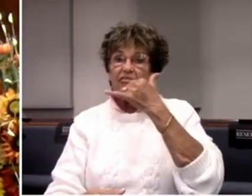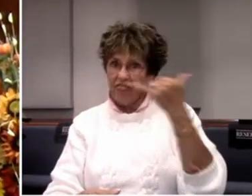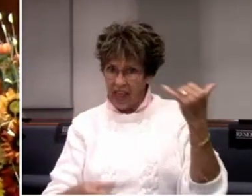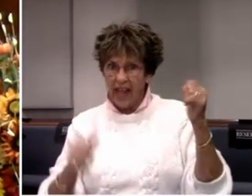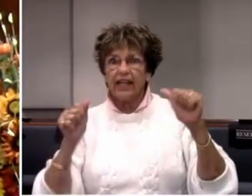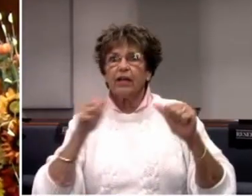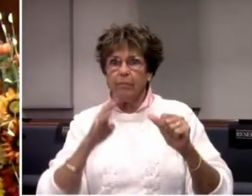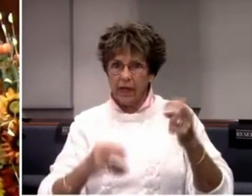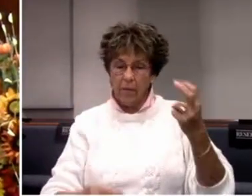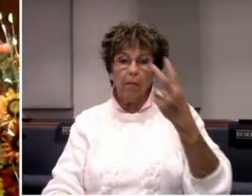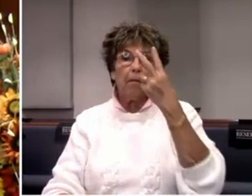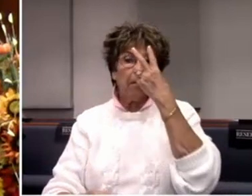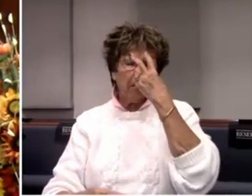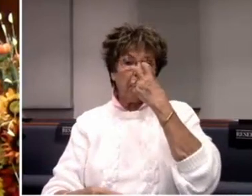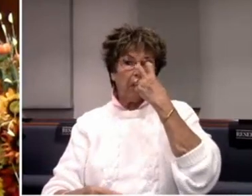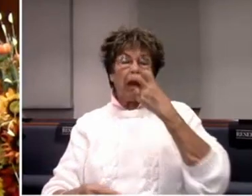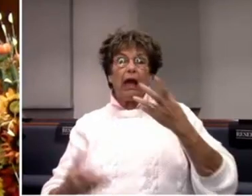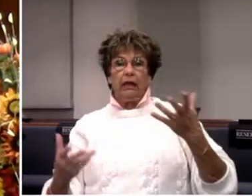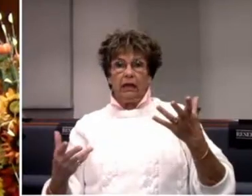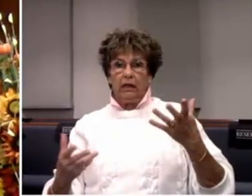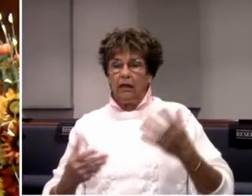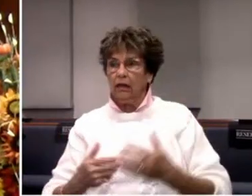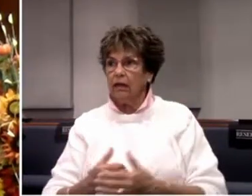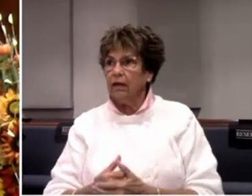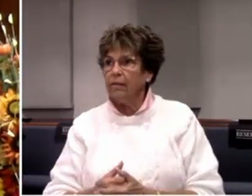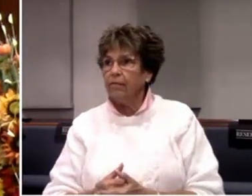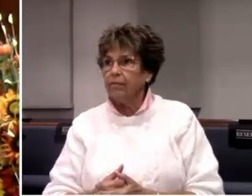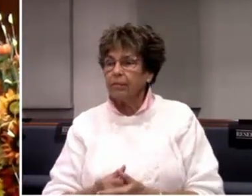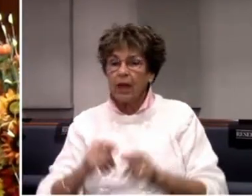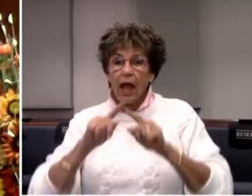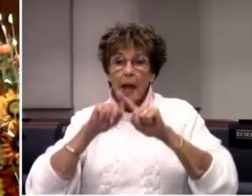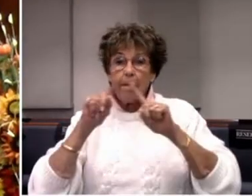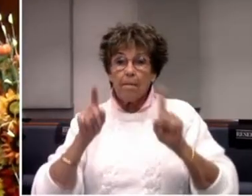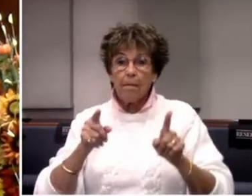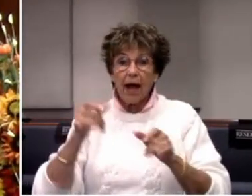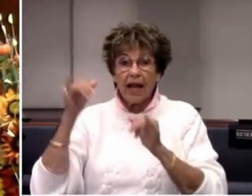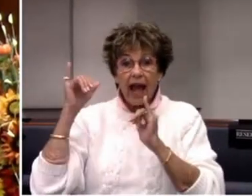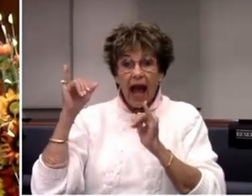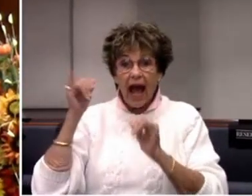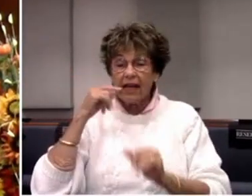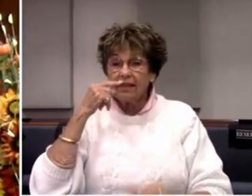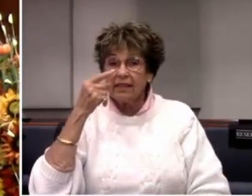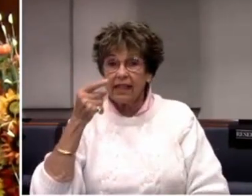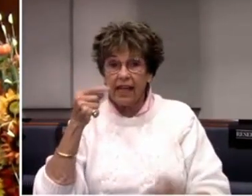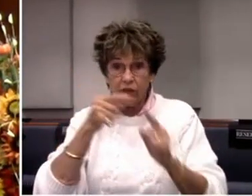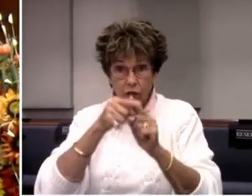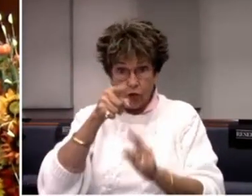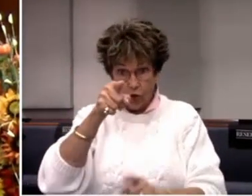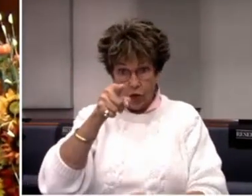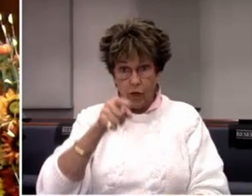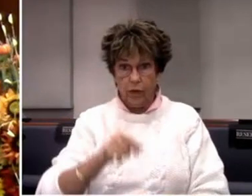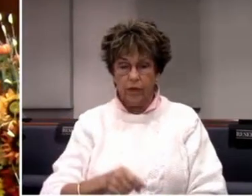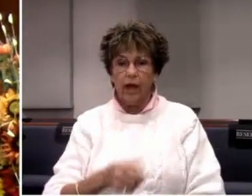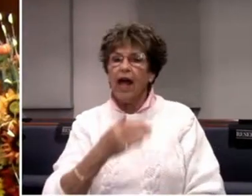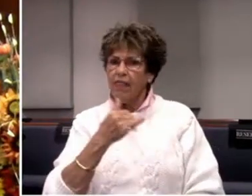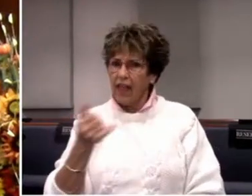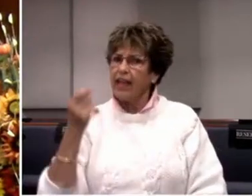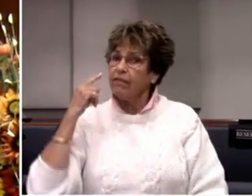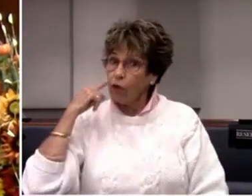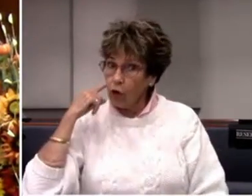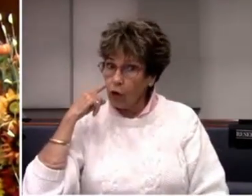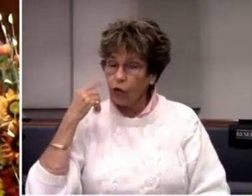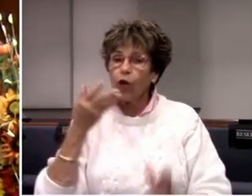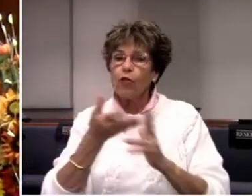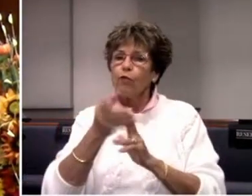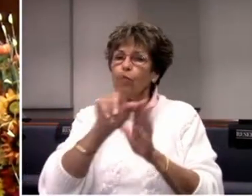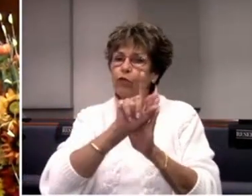the first five words of verse 39, would you say them out loud with me? "But I say unto you," so they had heard through the